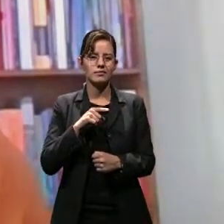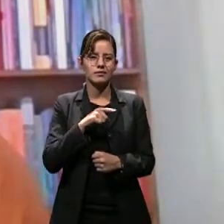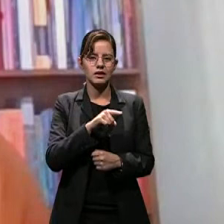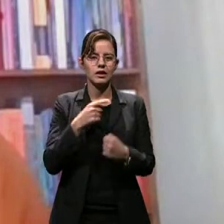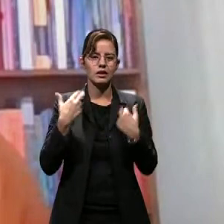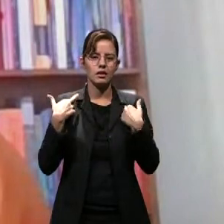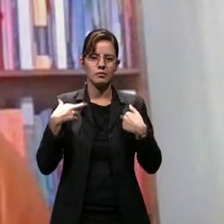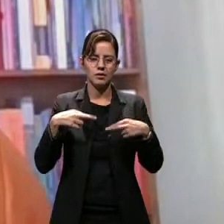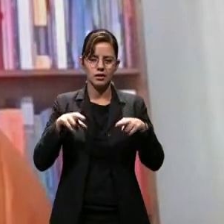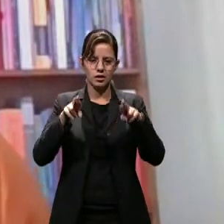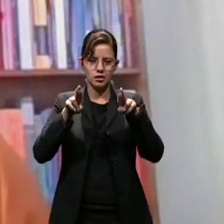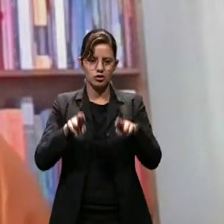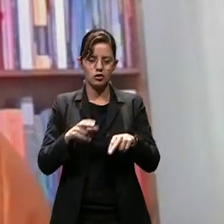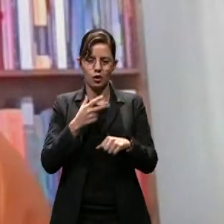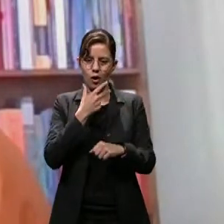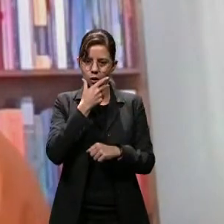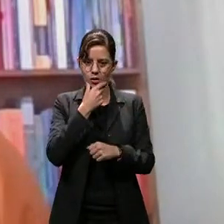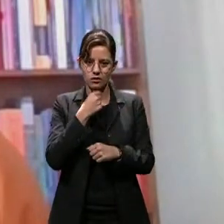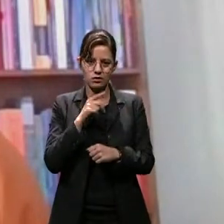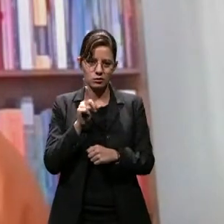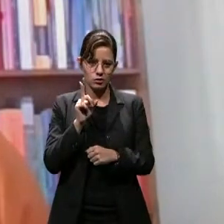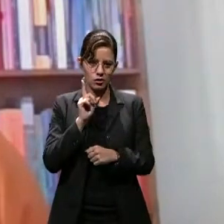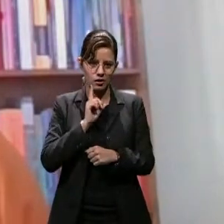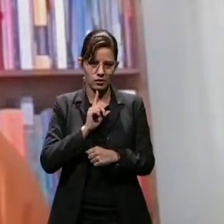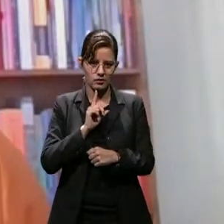the reach of equal